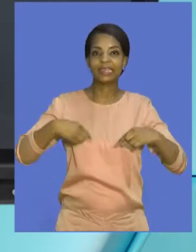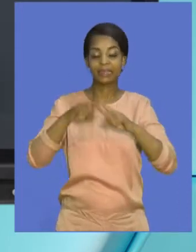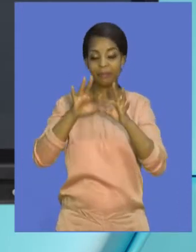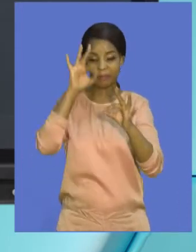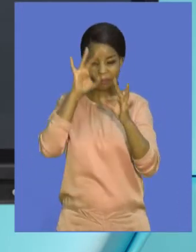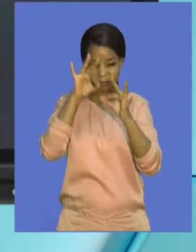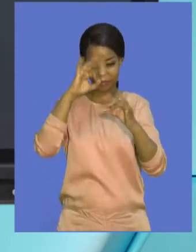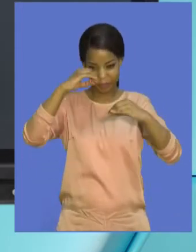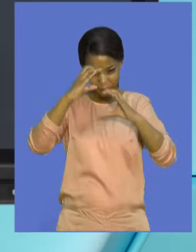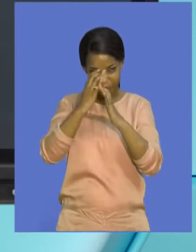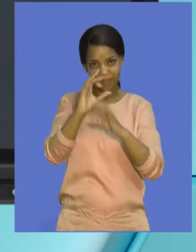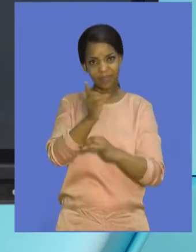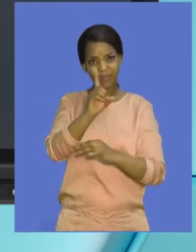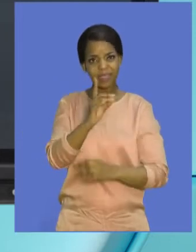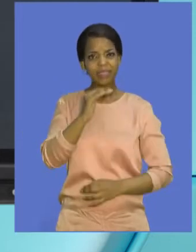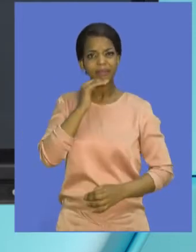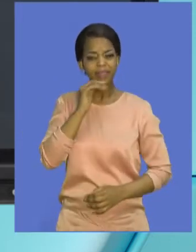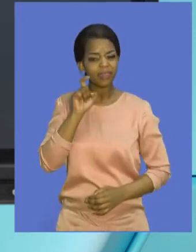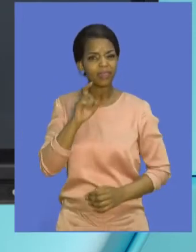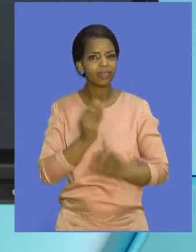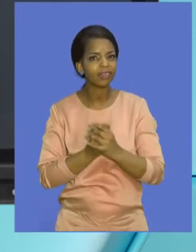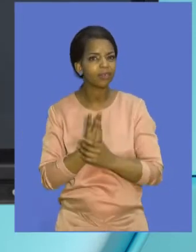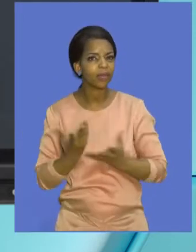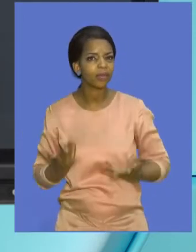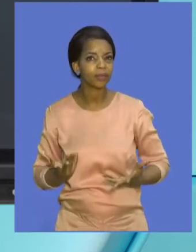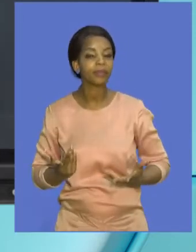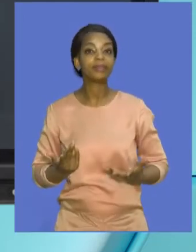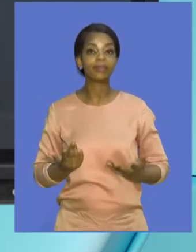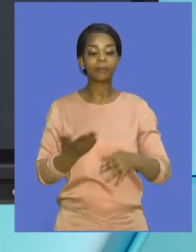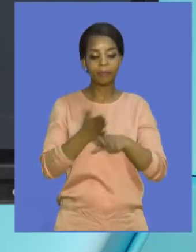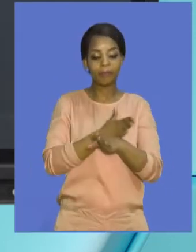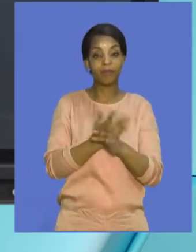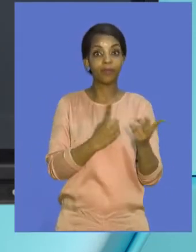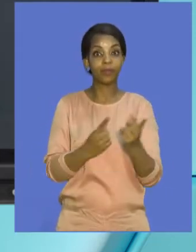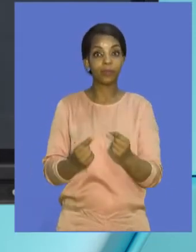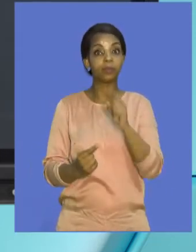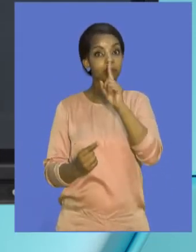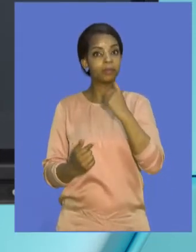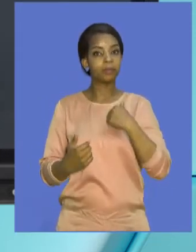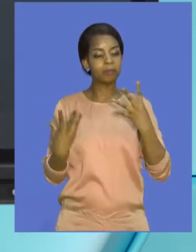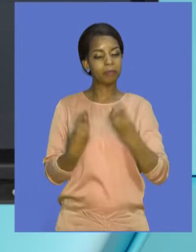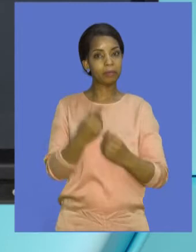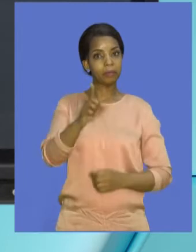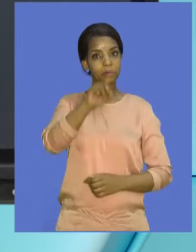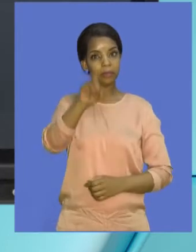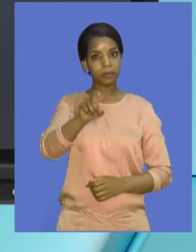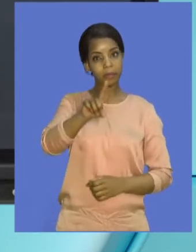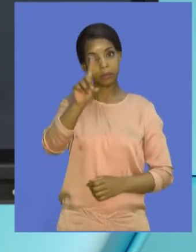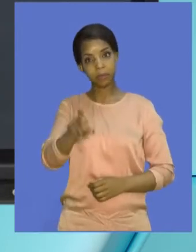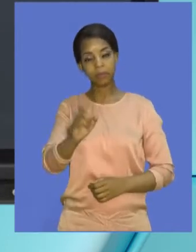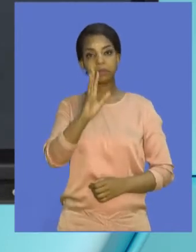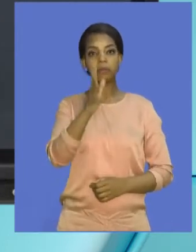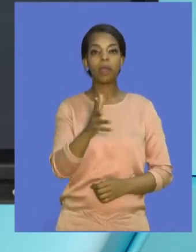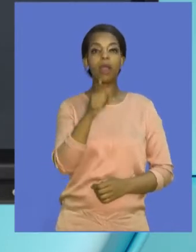what it means to have growth. But before we do that, I'm going to ask you a few questions that I want you to please think